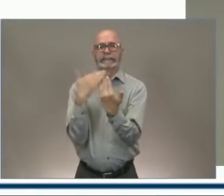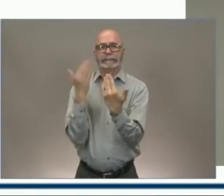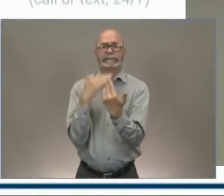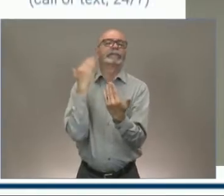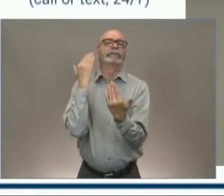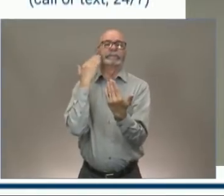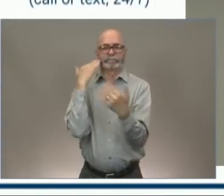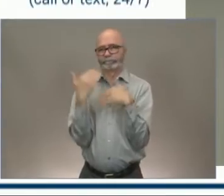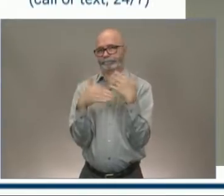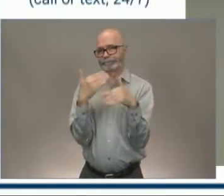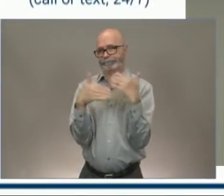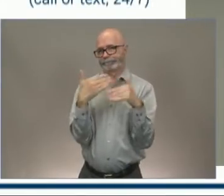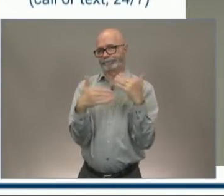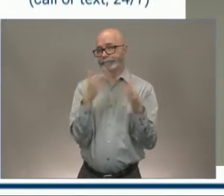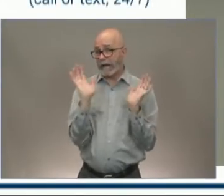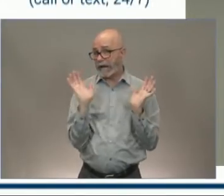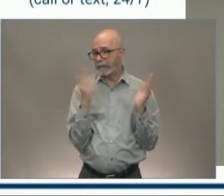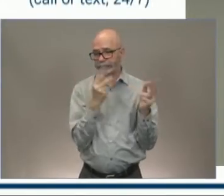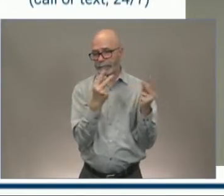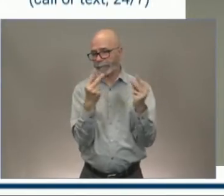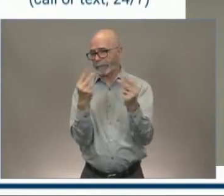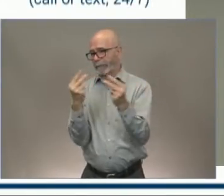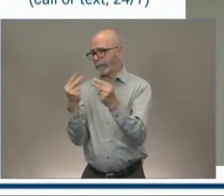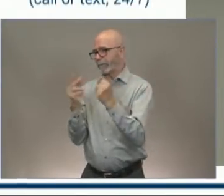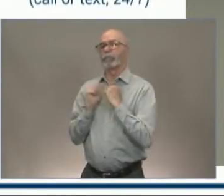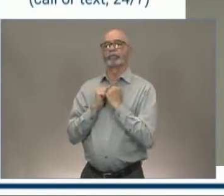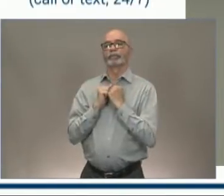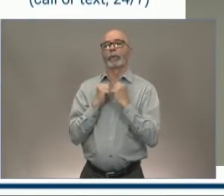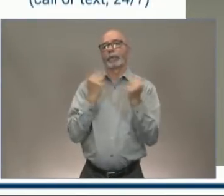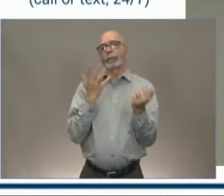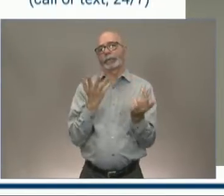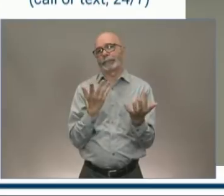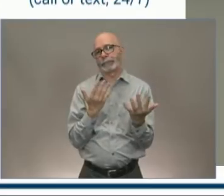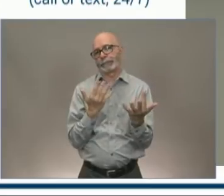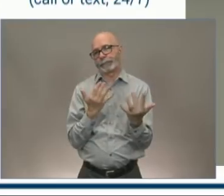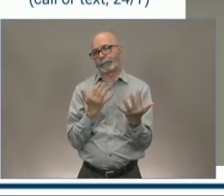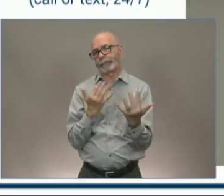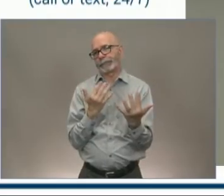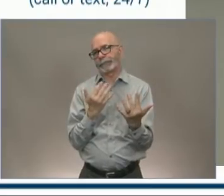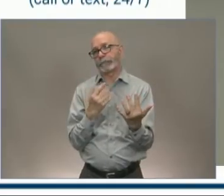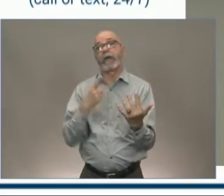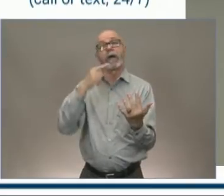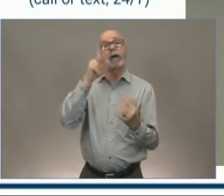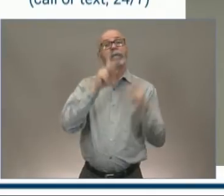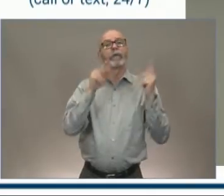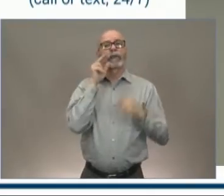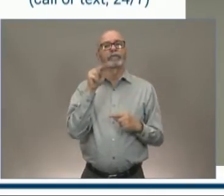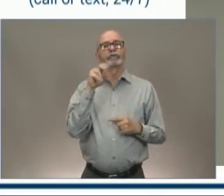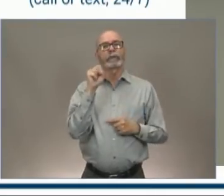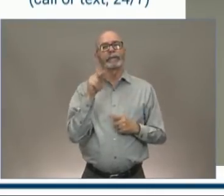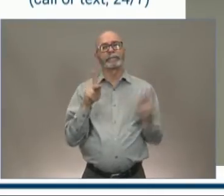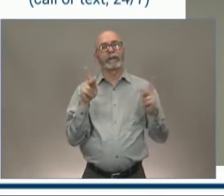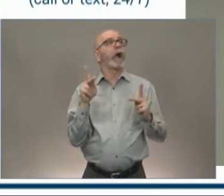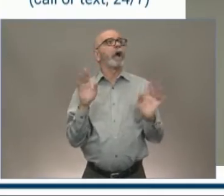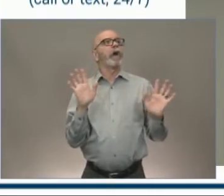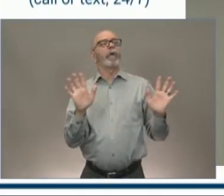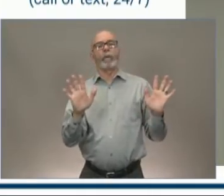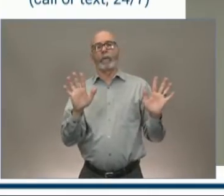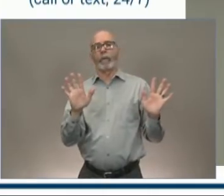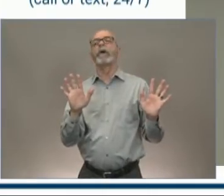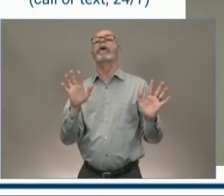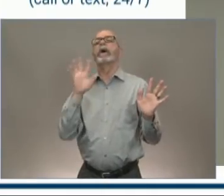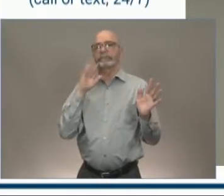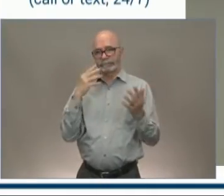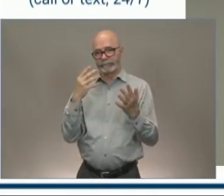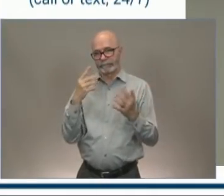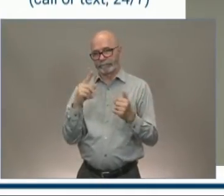So we'll be able to reach a place where we have Nova Scotians, a significant proportion of first dose of vaccine in their